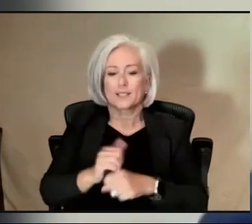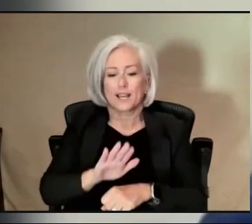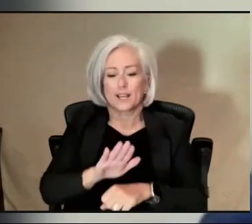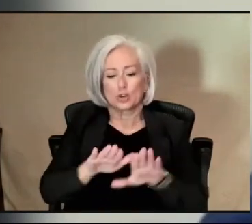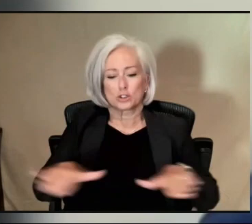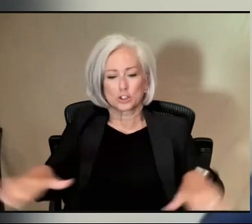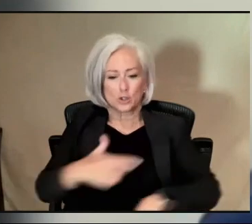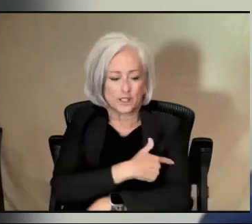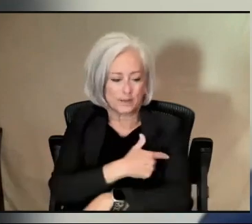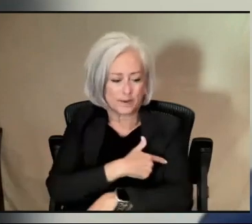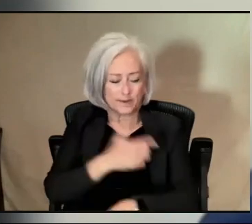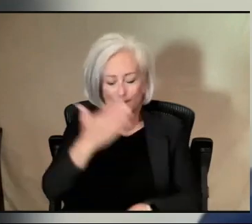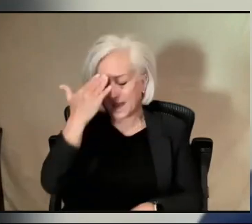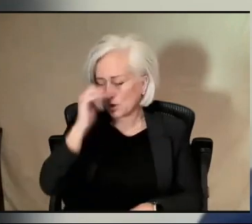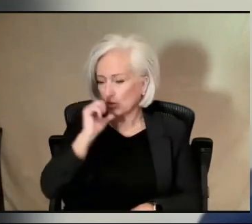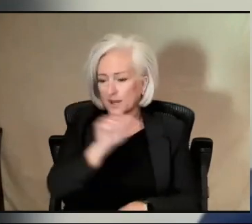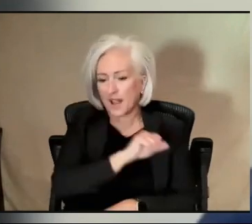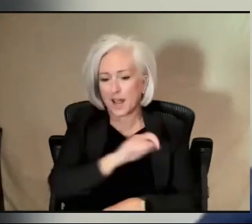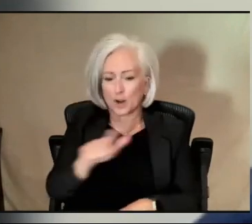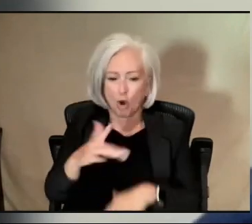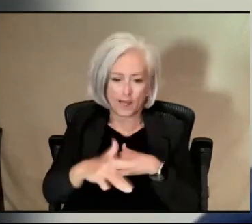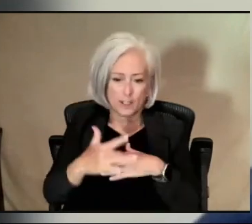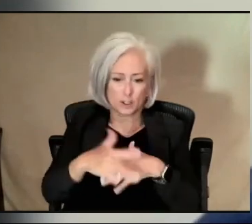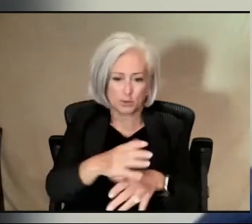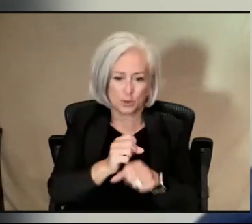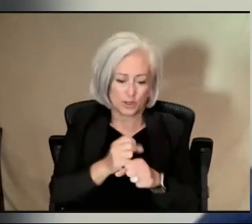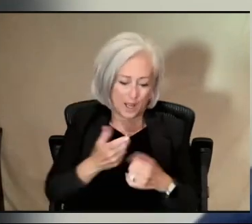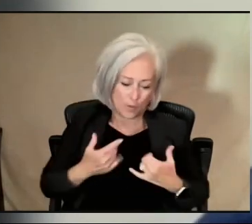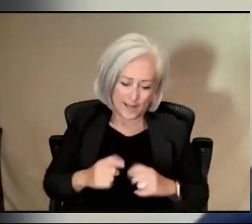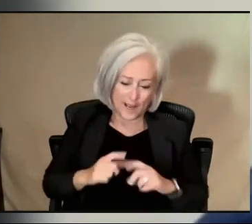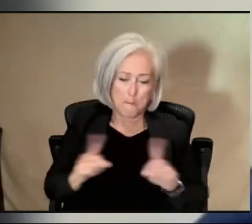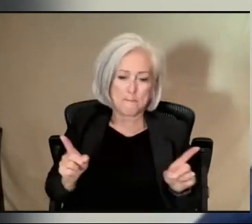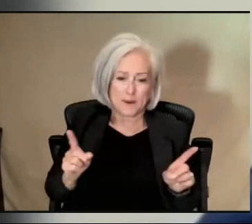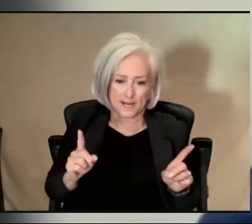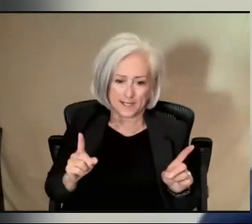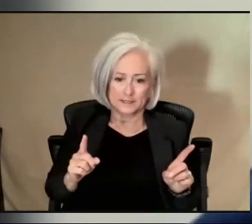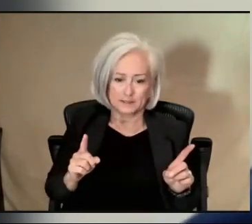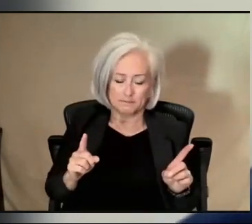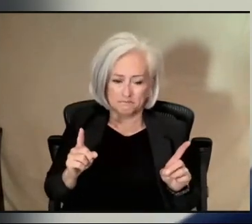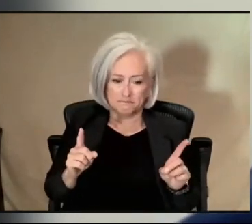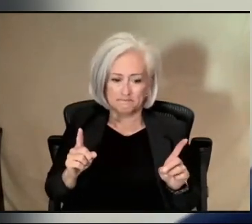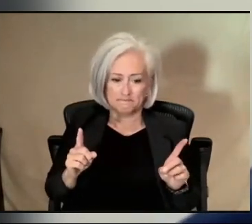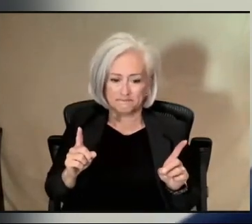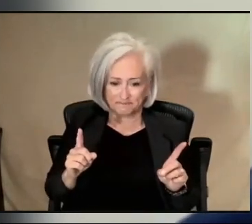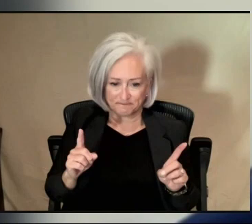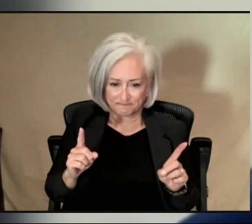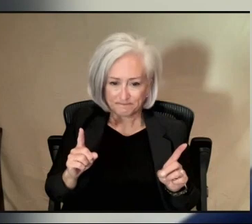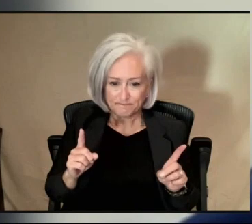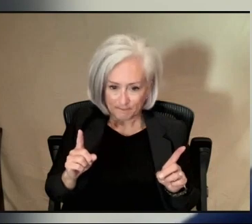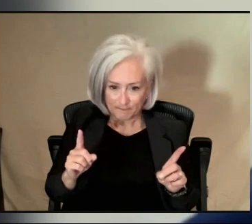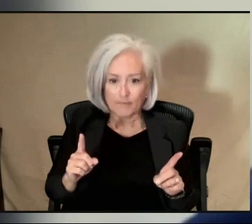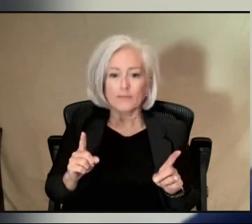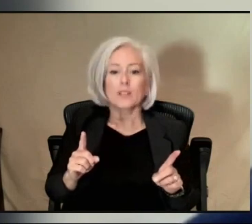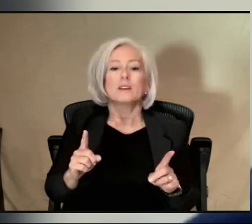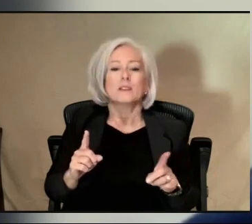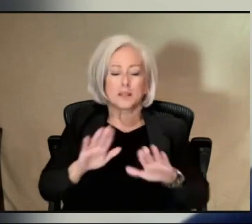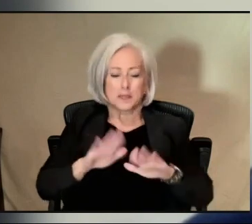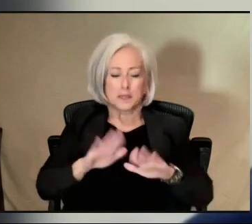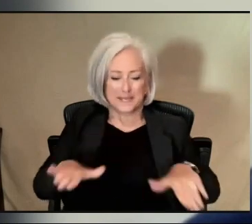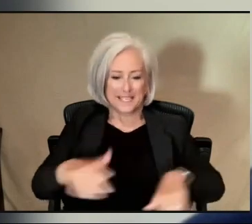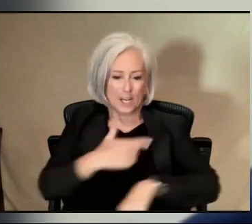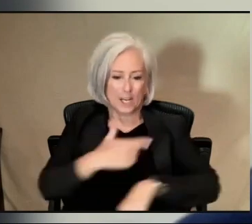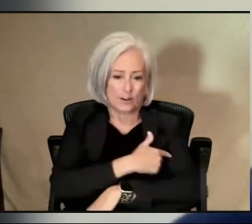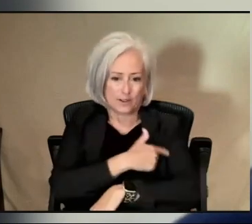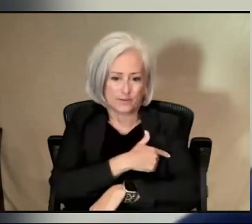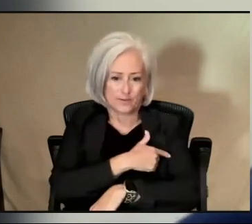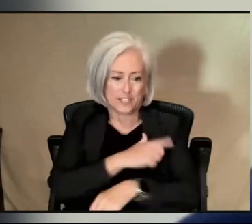the ages are eligible at this moment, but the use of the pediatric vaccine has been